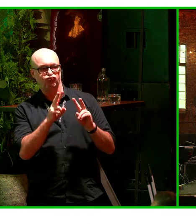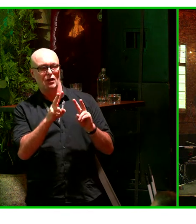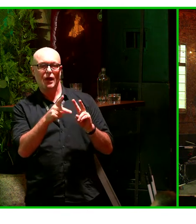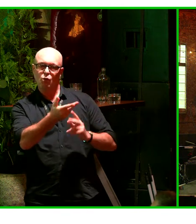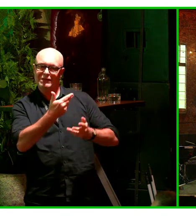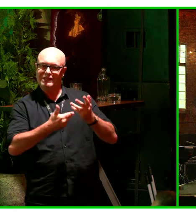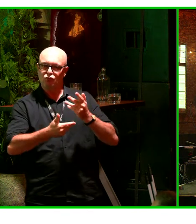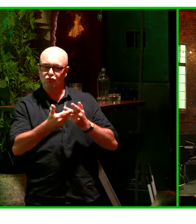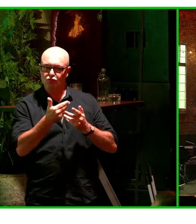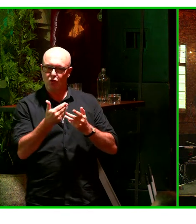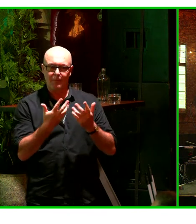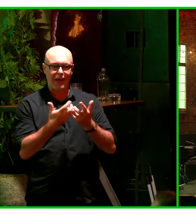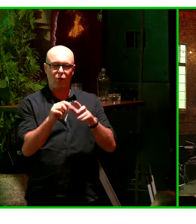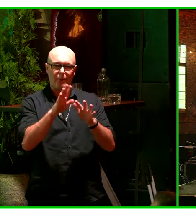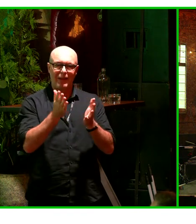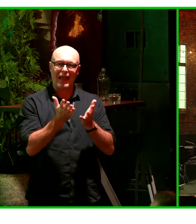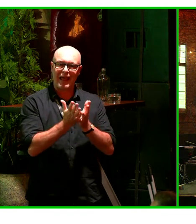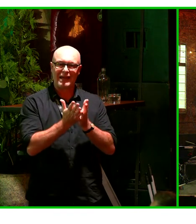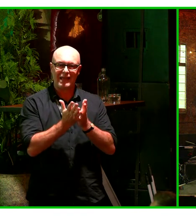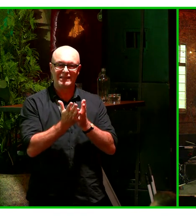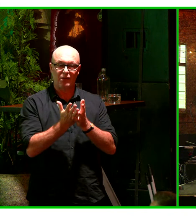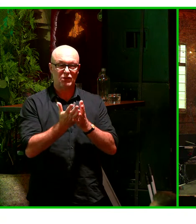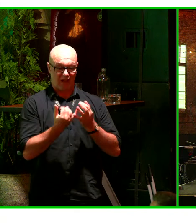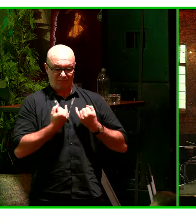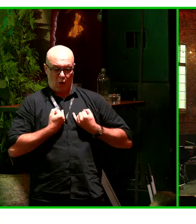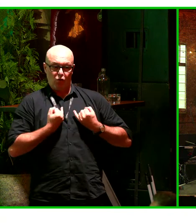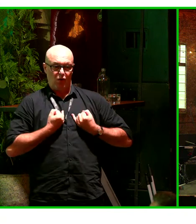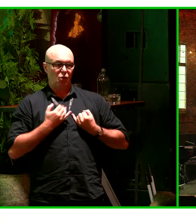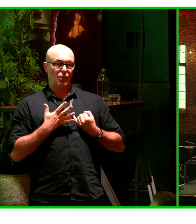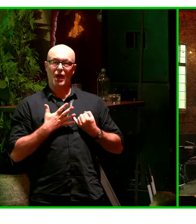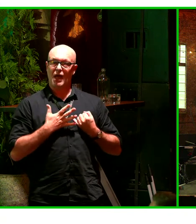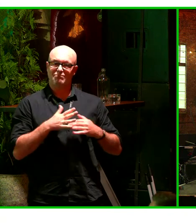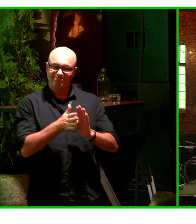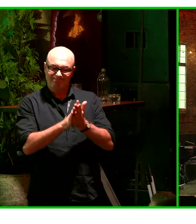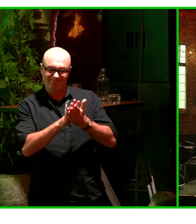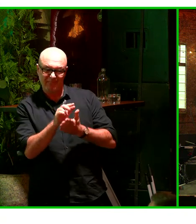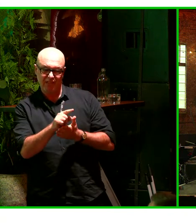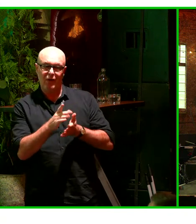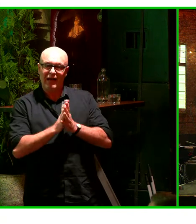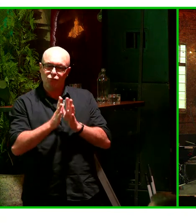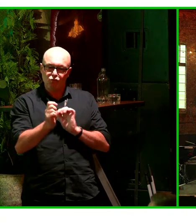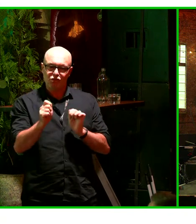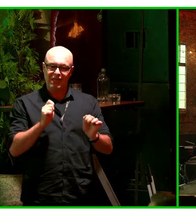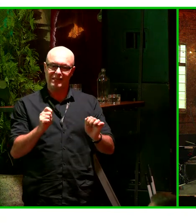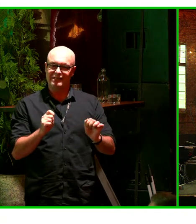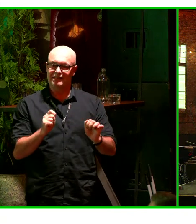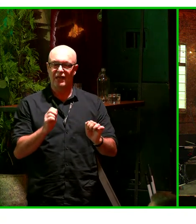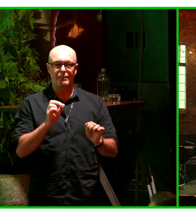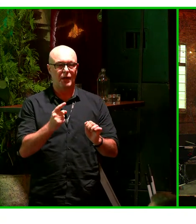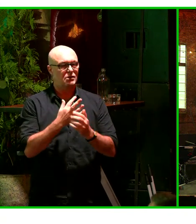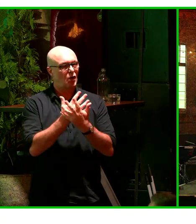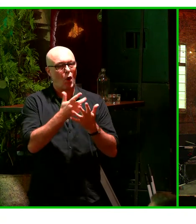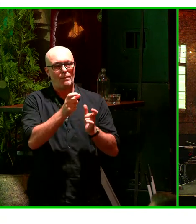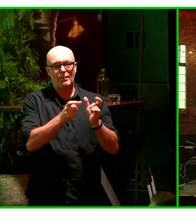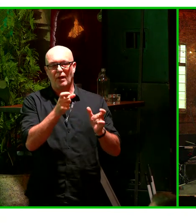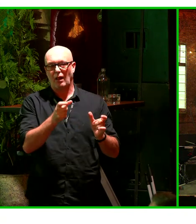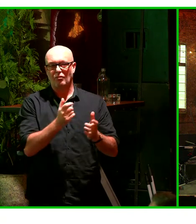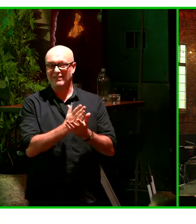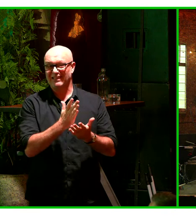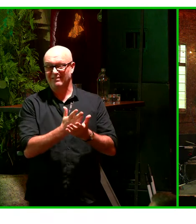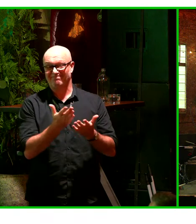describe how we were killing the planet, we needed to do things differently. And not a lot of people